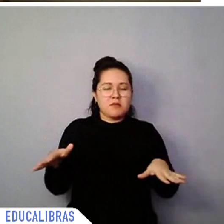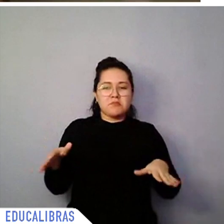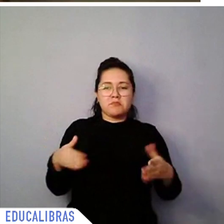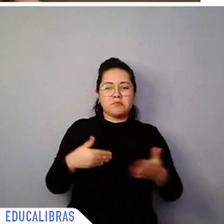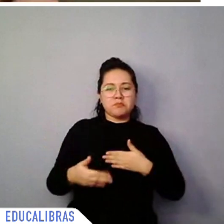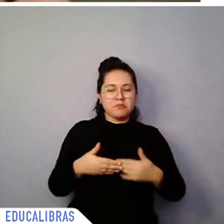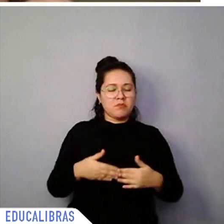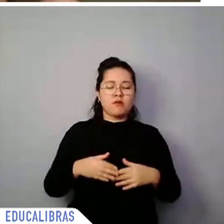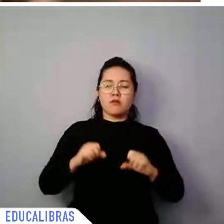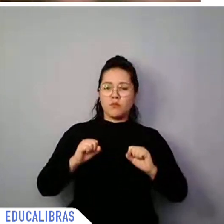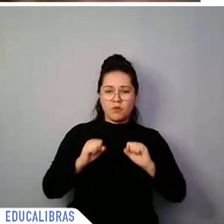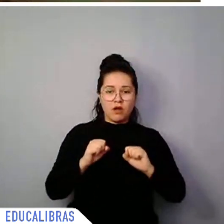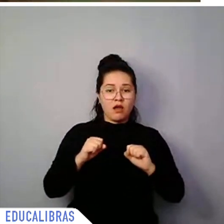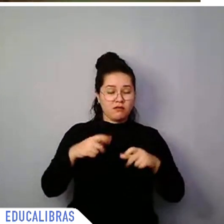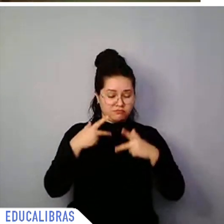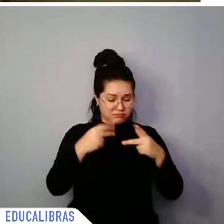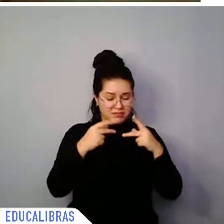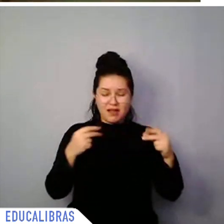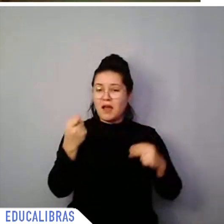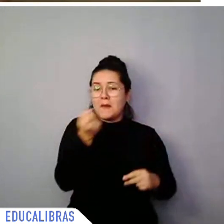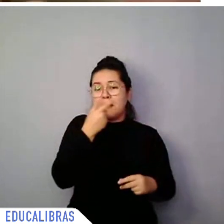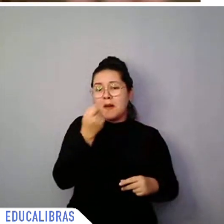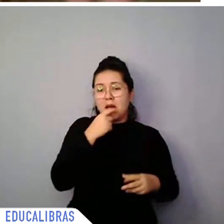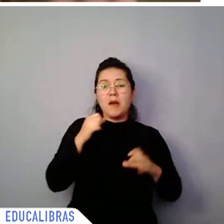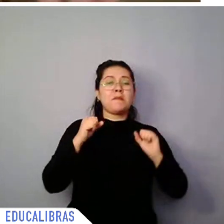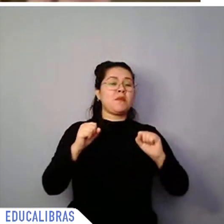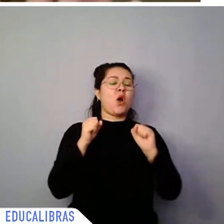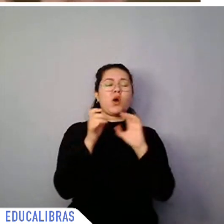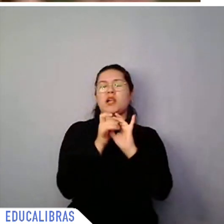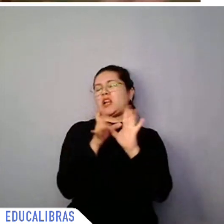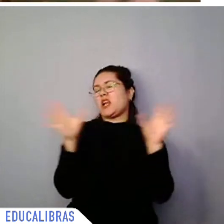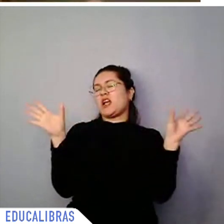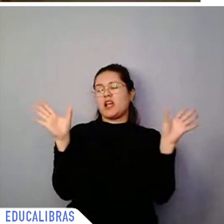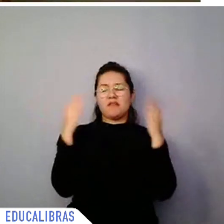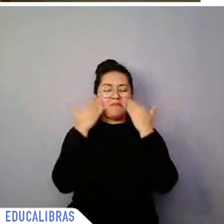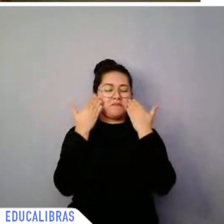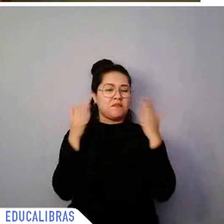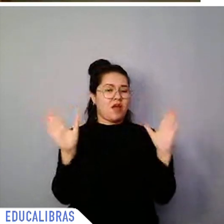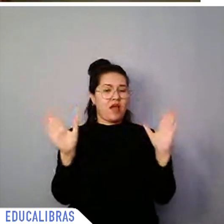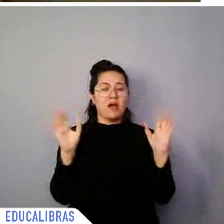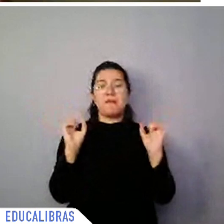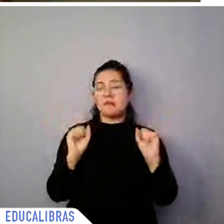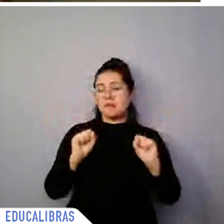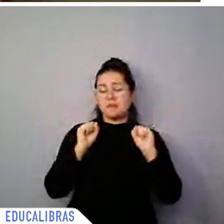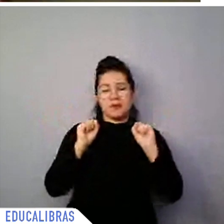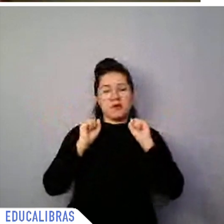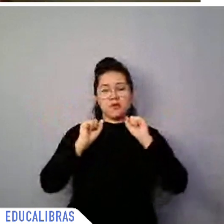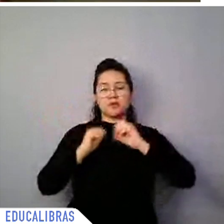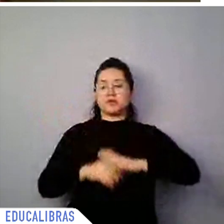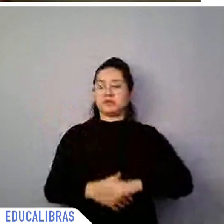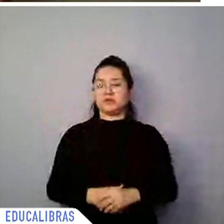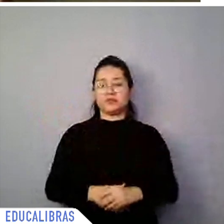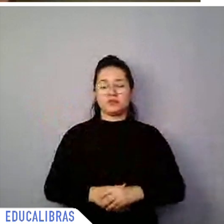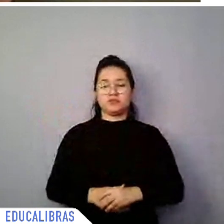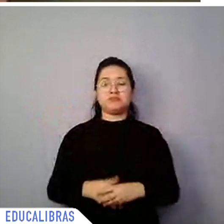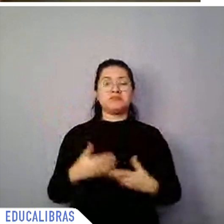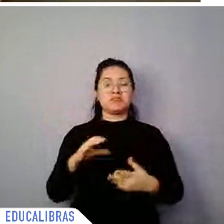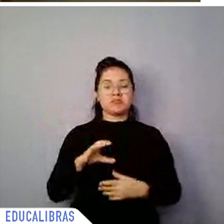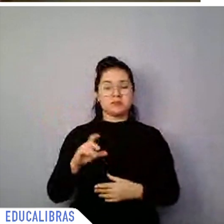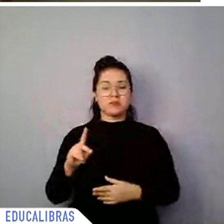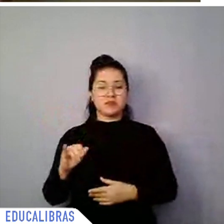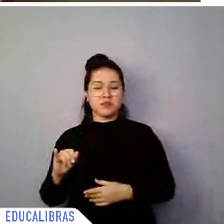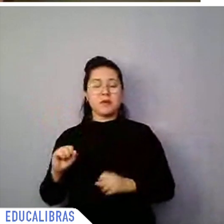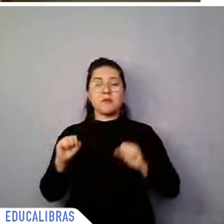that we could show the population that if a medication is pointed as